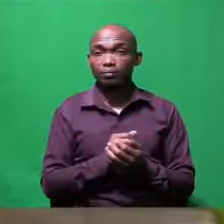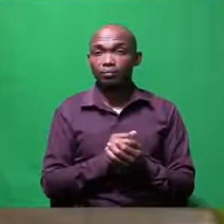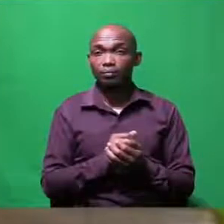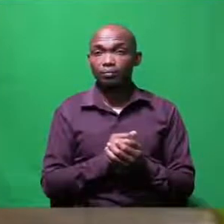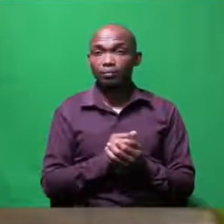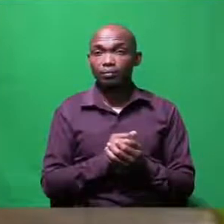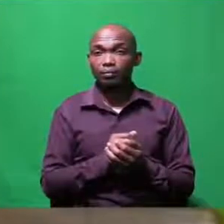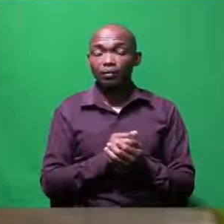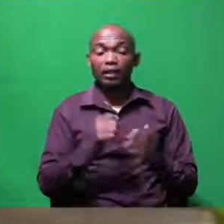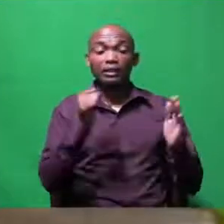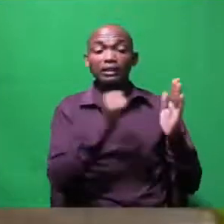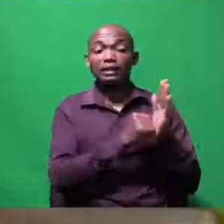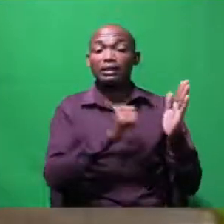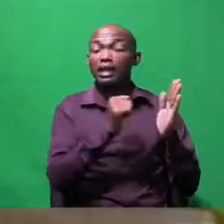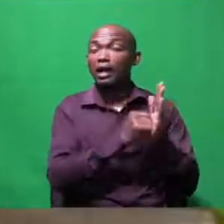is hard